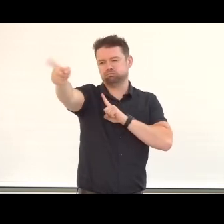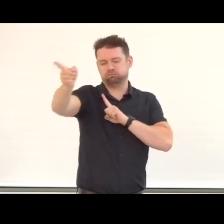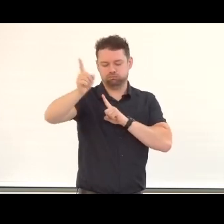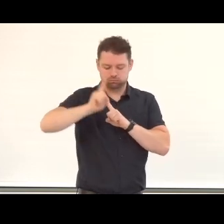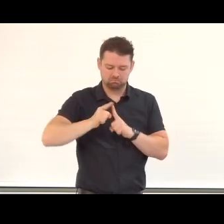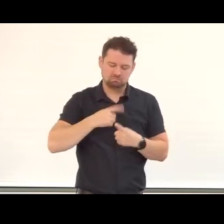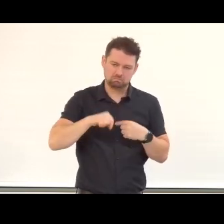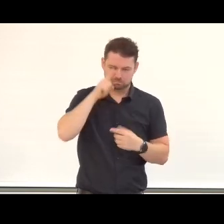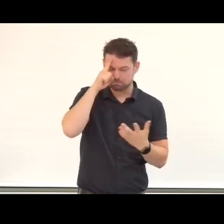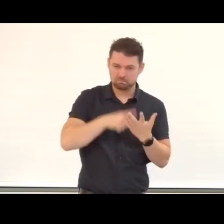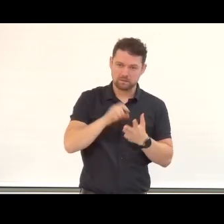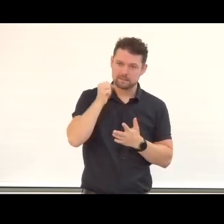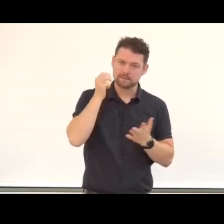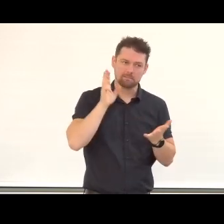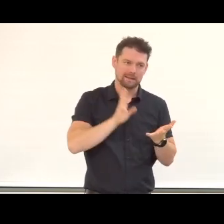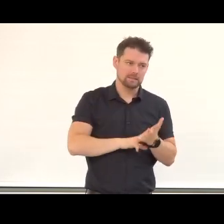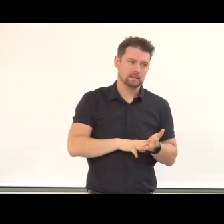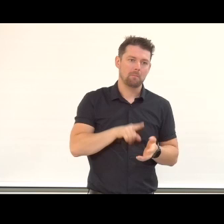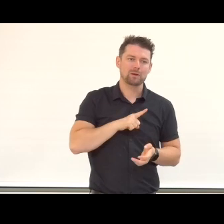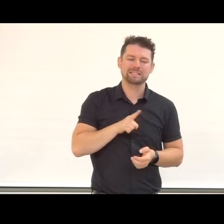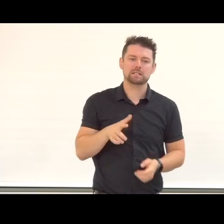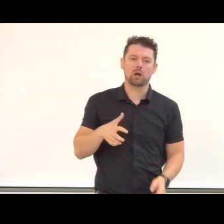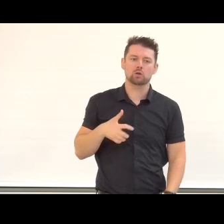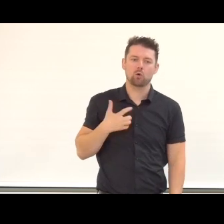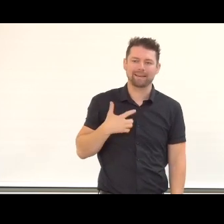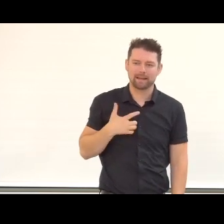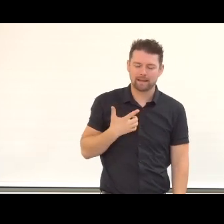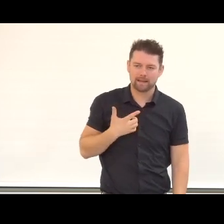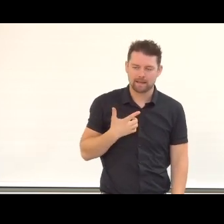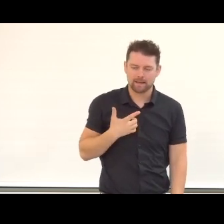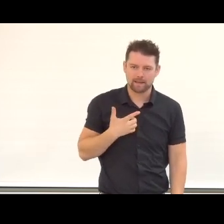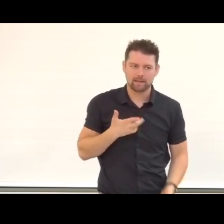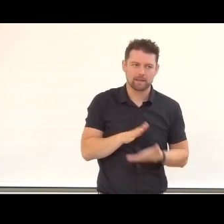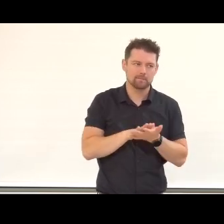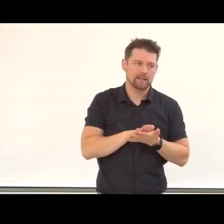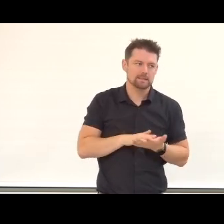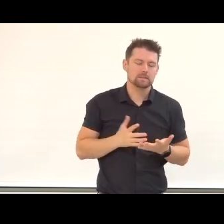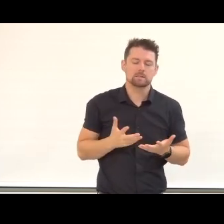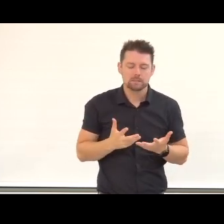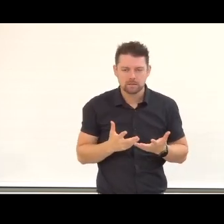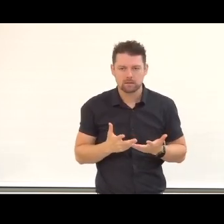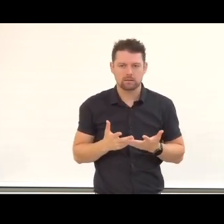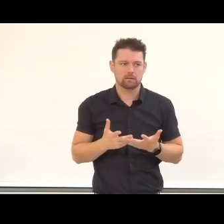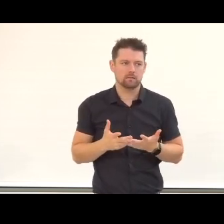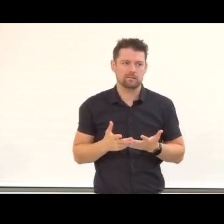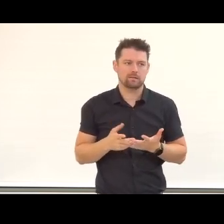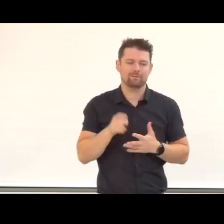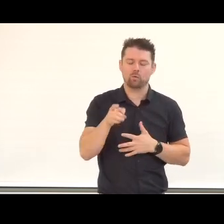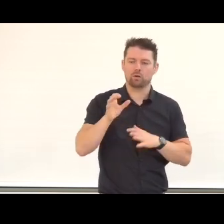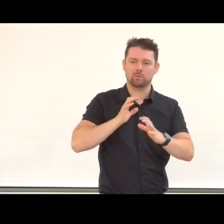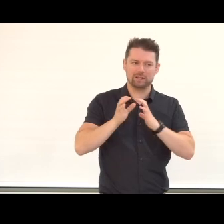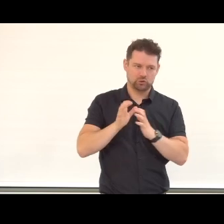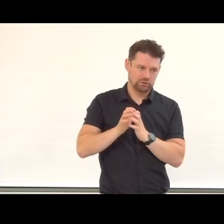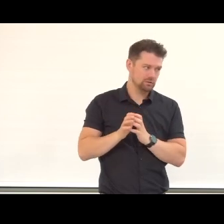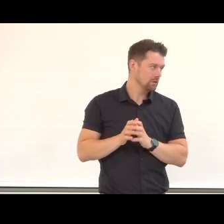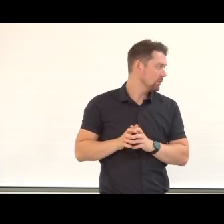a 10-minute time delay because it's just annoying enough to realistically simulate the time delay and what it means for communication,